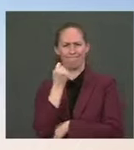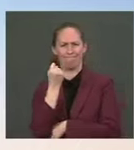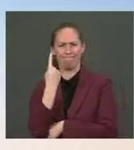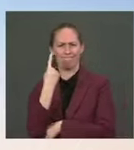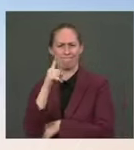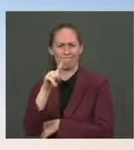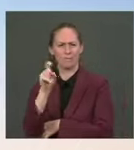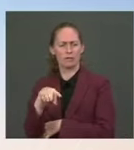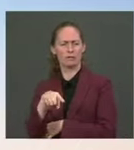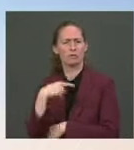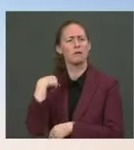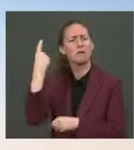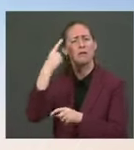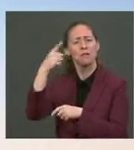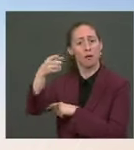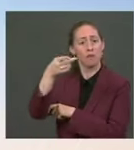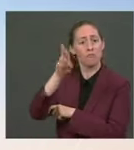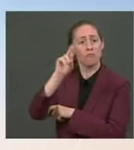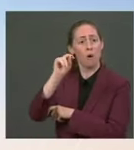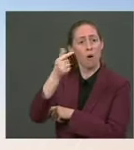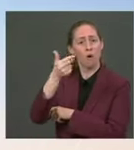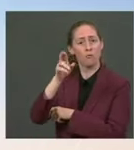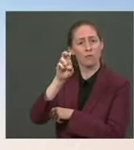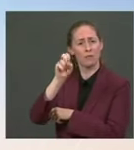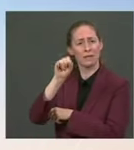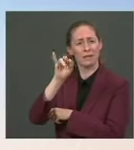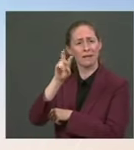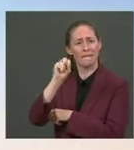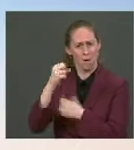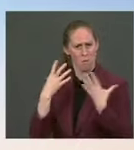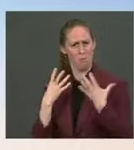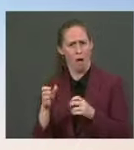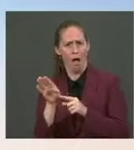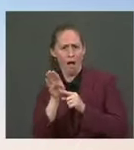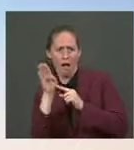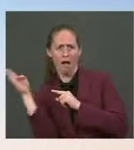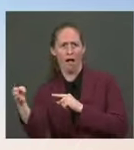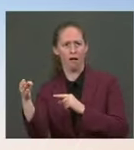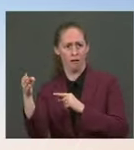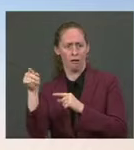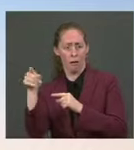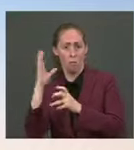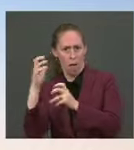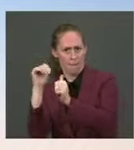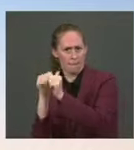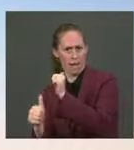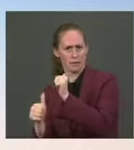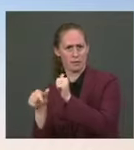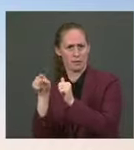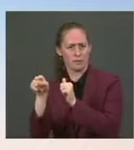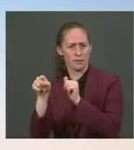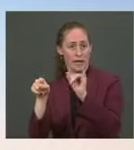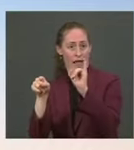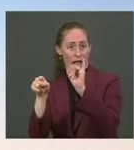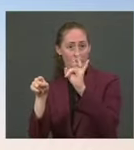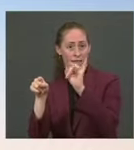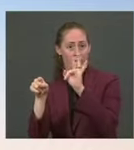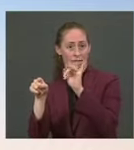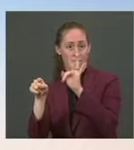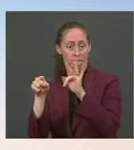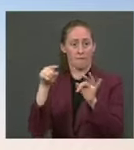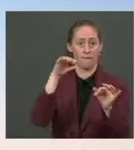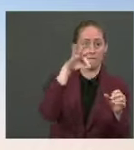want, assurances that the reconciliation package will pass if they also take a vote on the infrastructure package. So